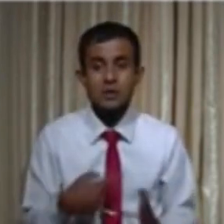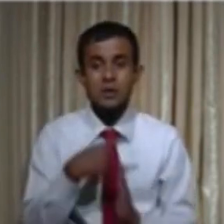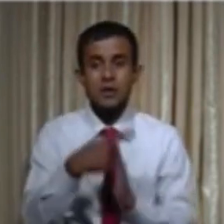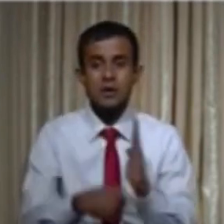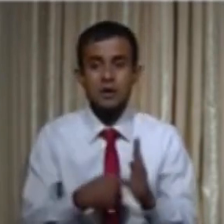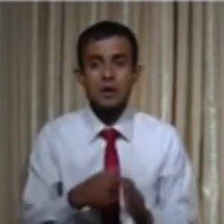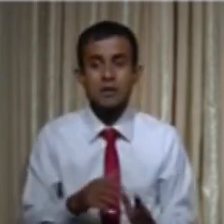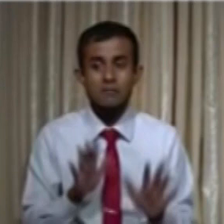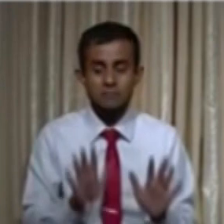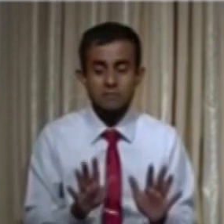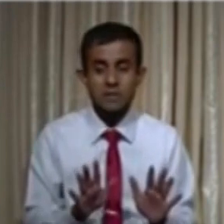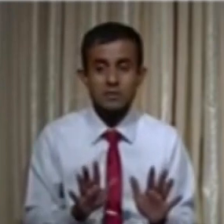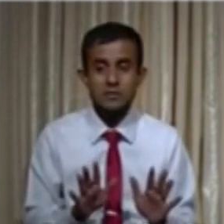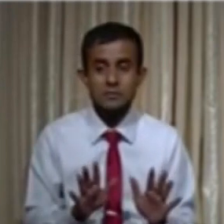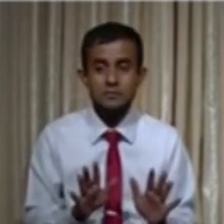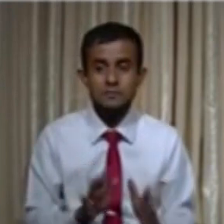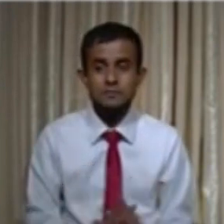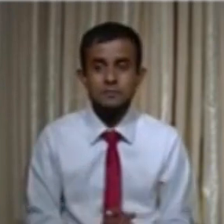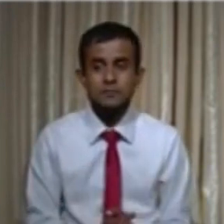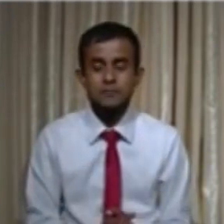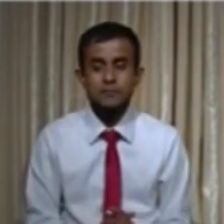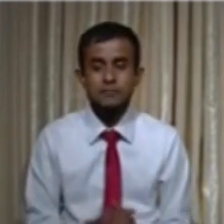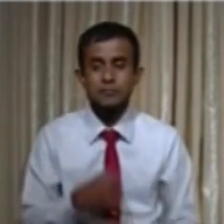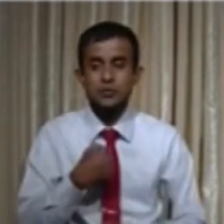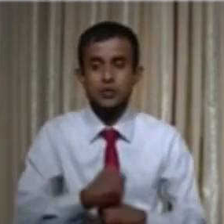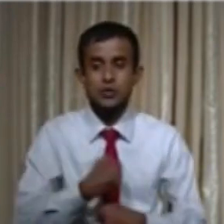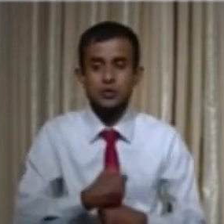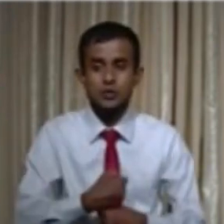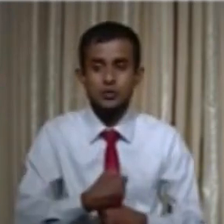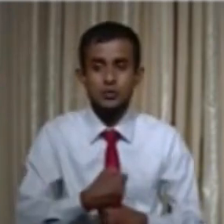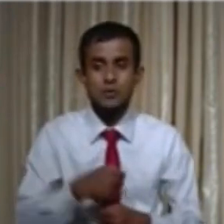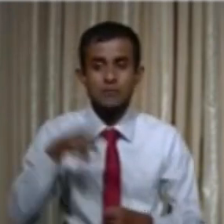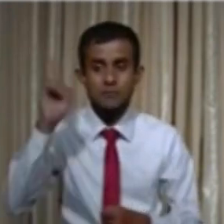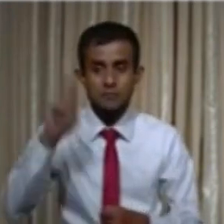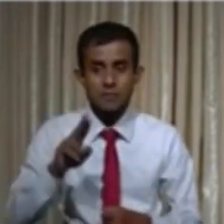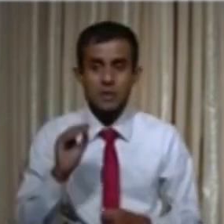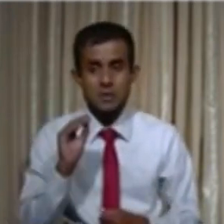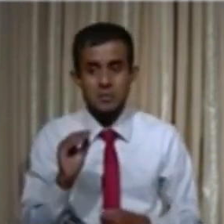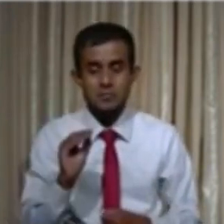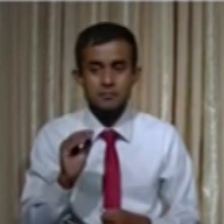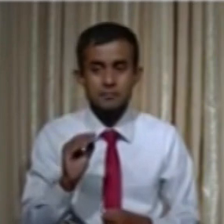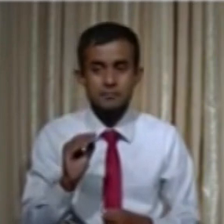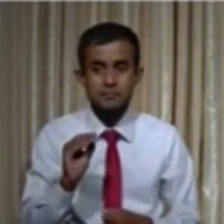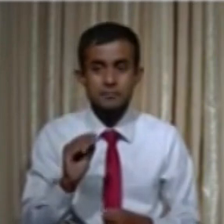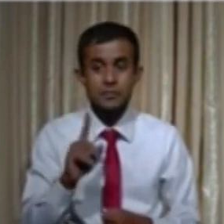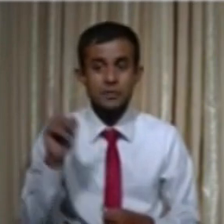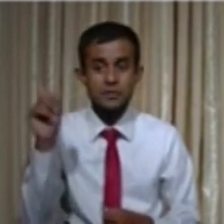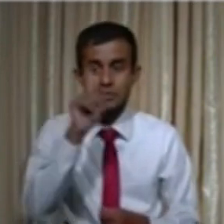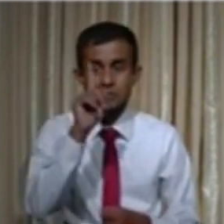has had a foremost policy of pursuing a single Buddhist identity. That the Sri Lankan